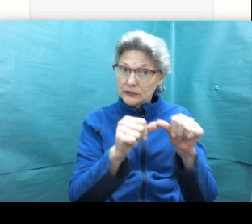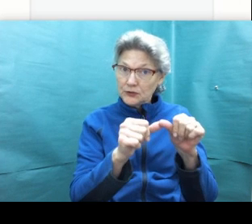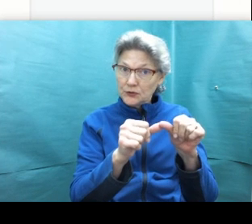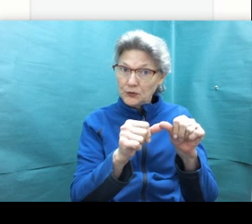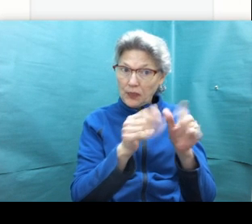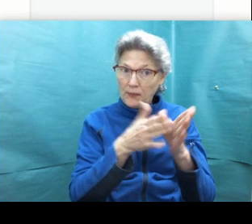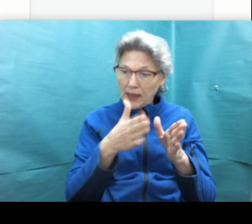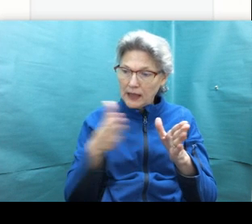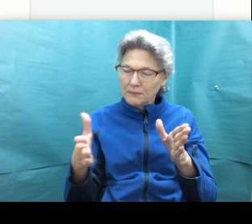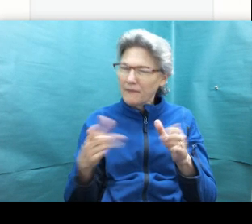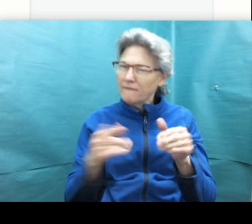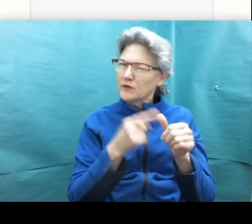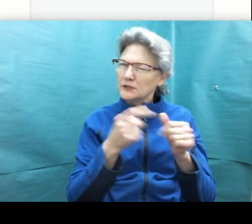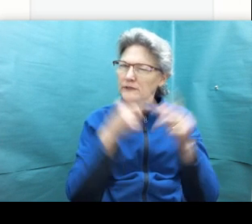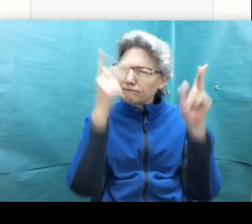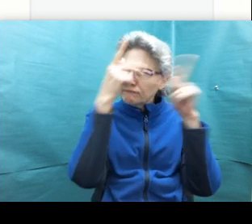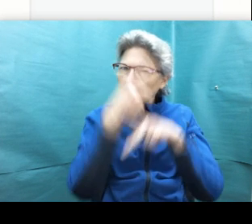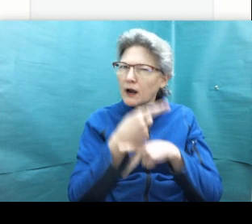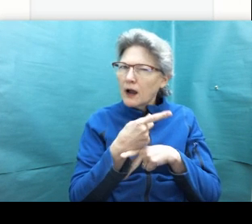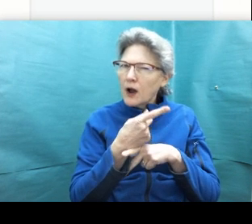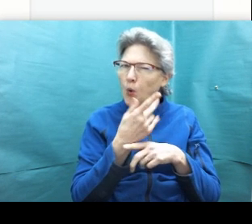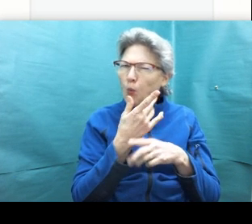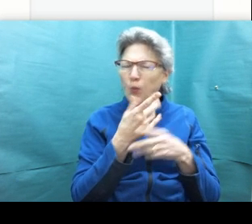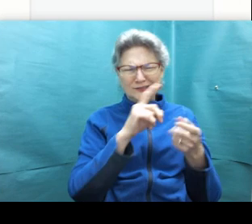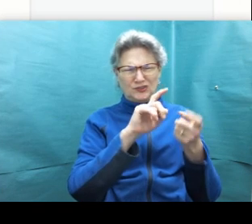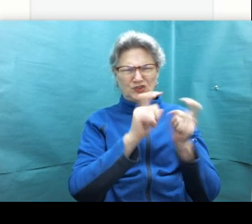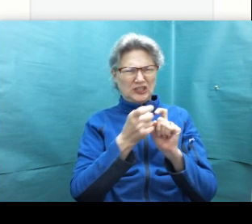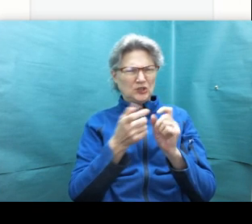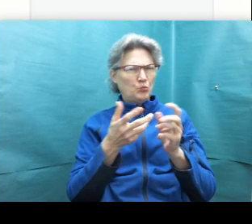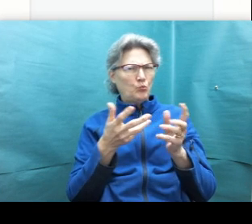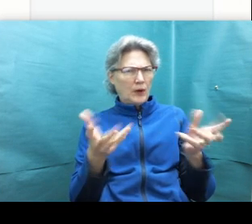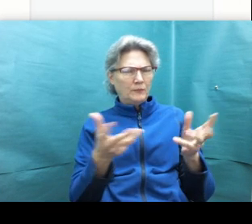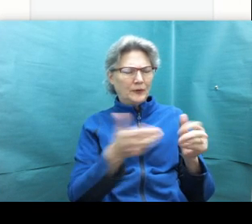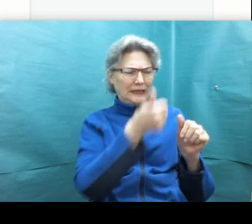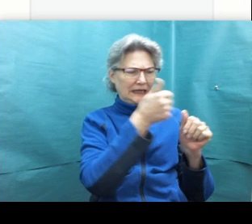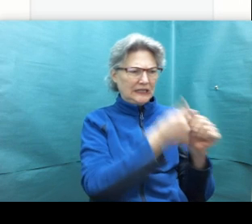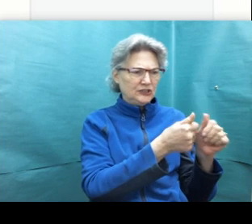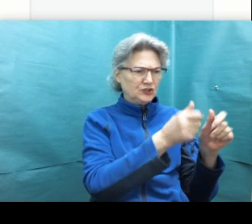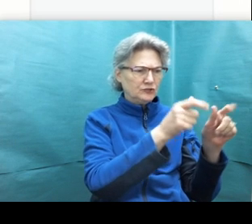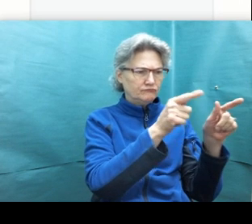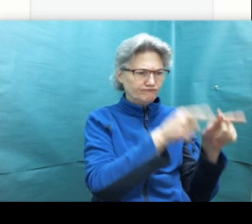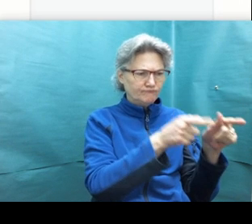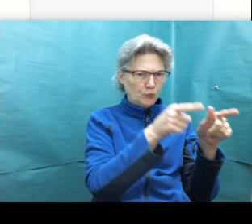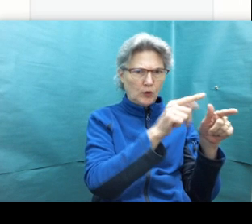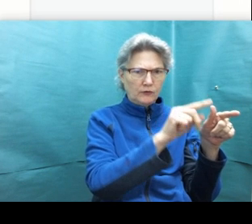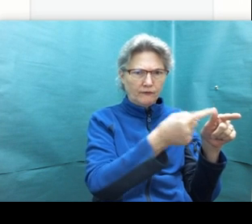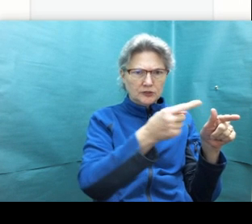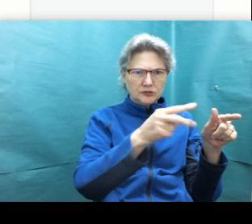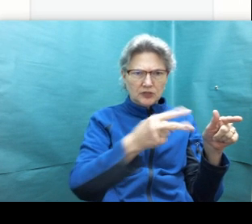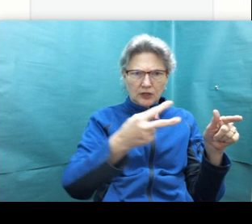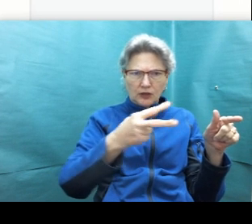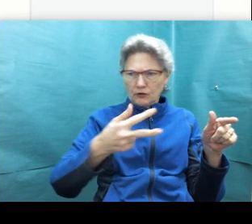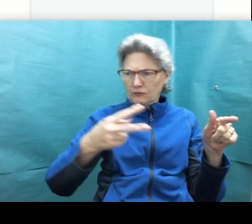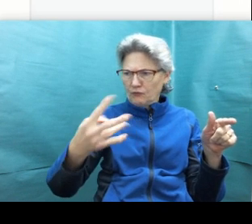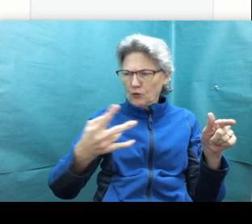pattern. But first we need to figure out what's changing between each of these shapes. So let's look.